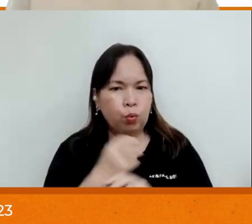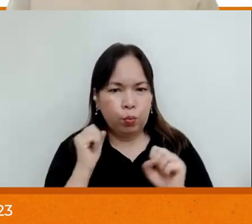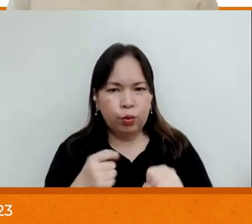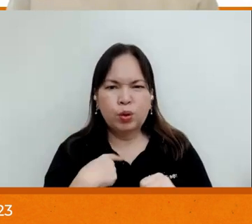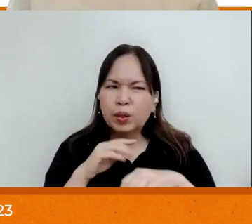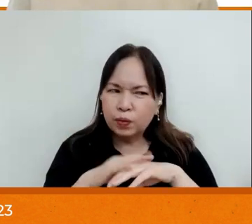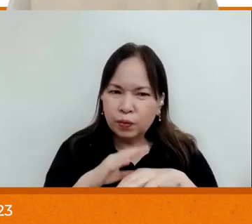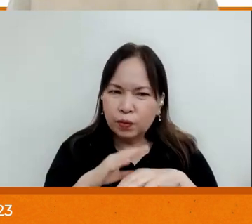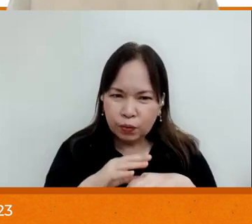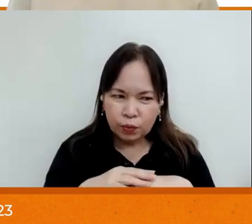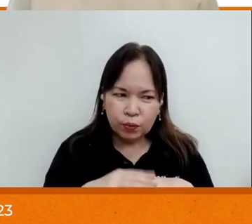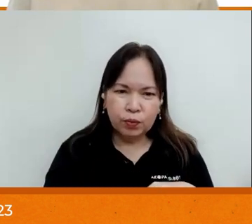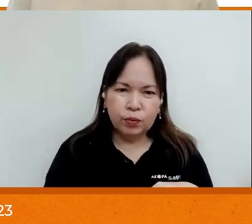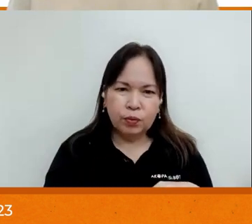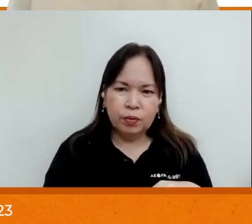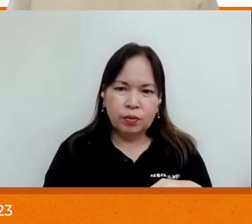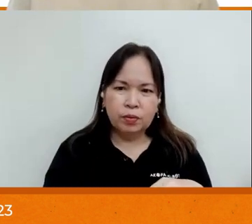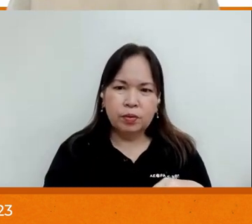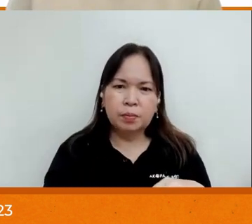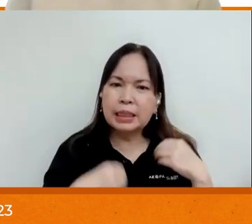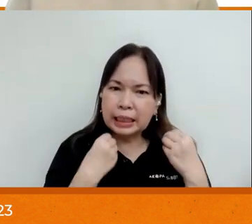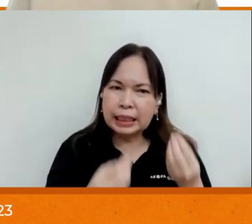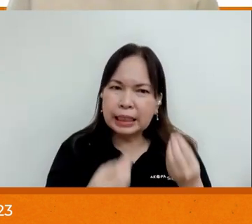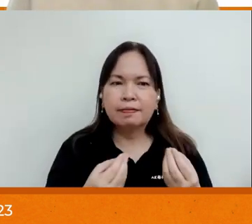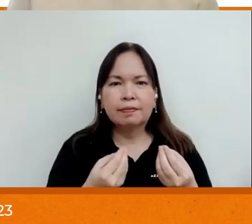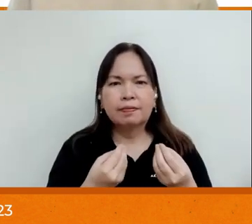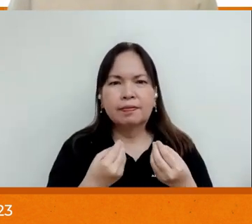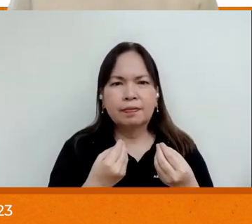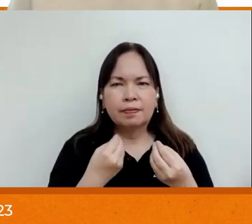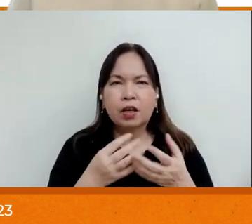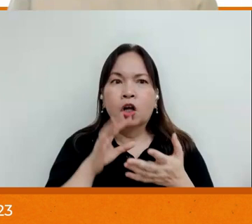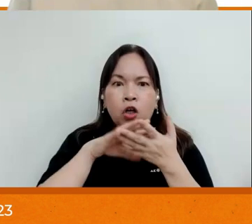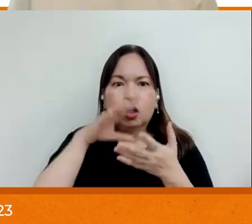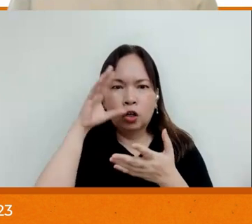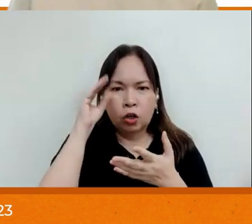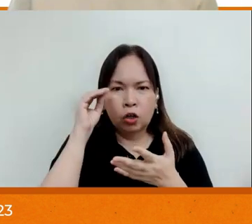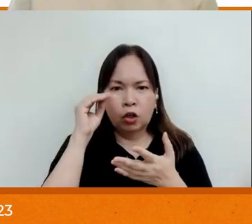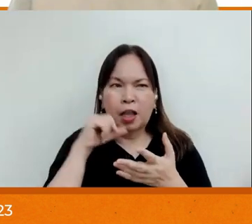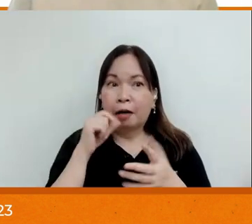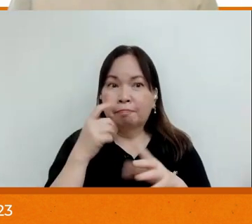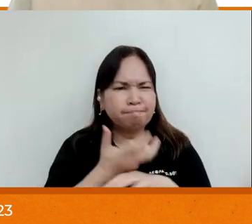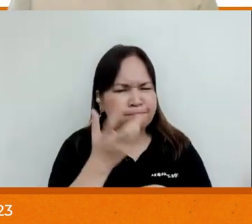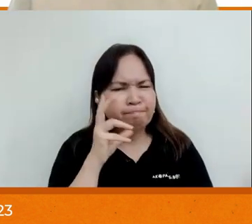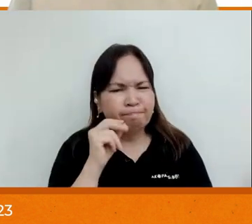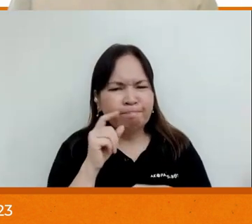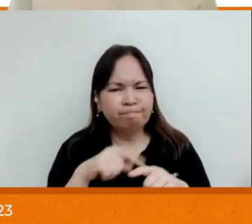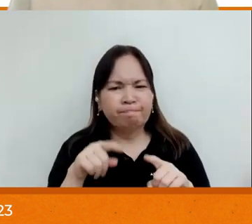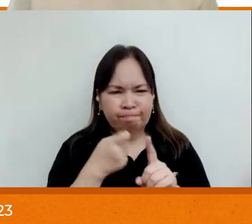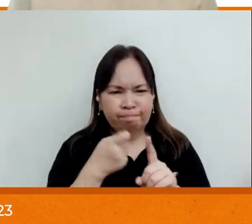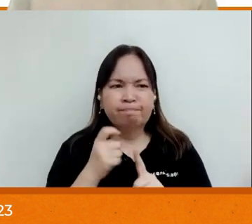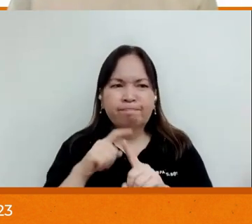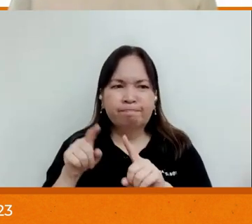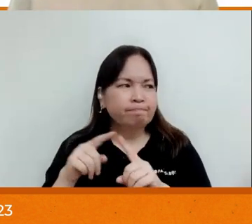No, hindi, we're not doing it, 'di ba? For for just for kicks, but these are based on